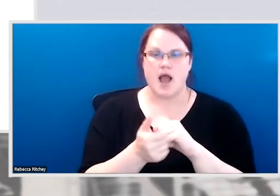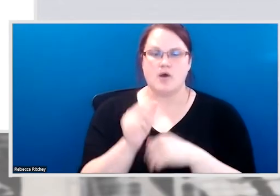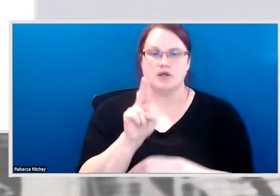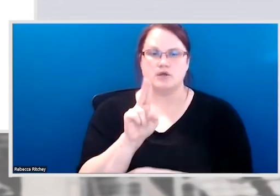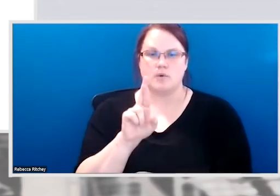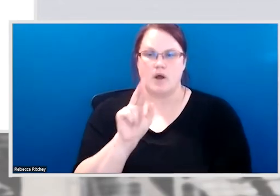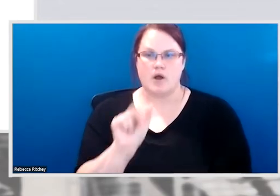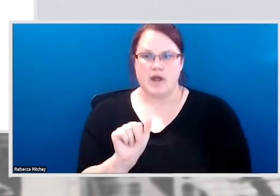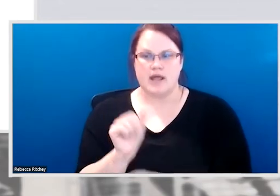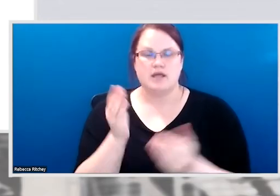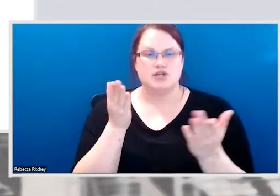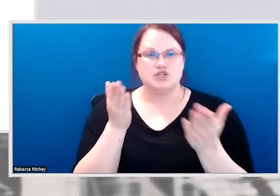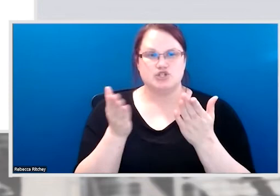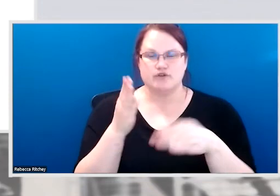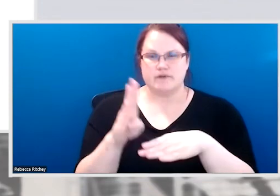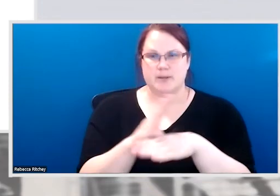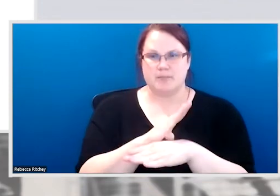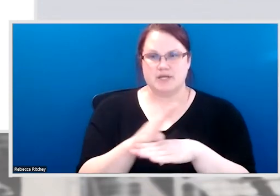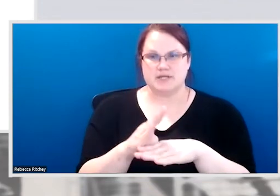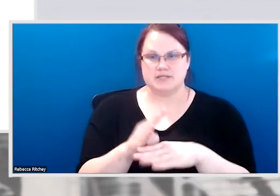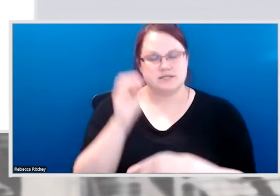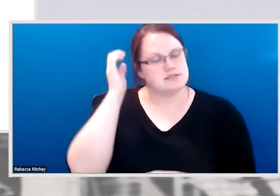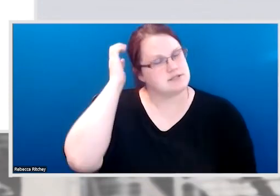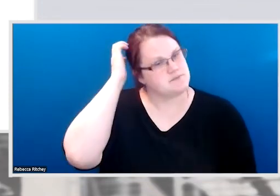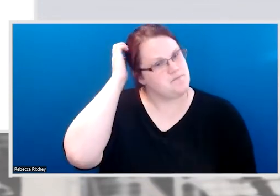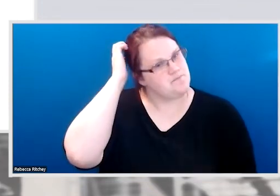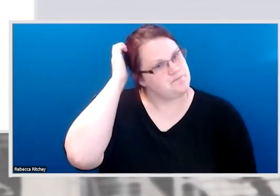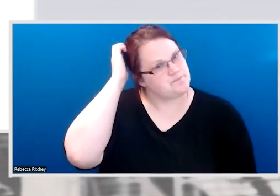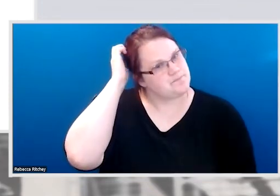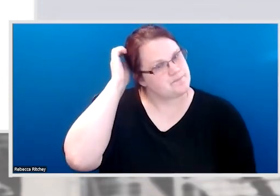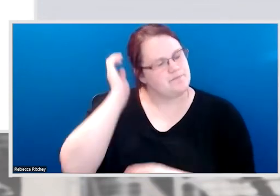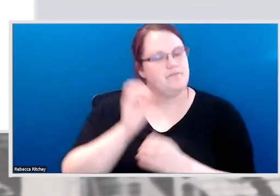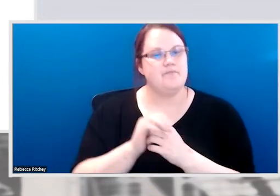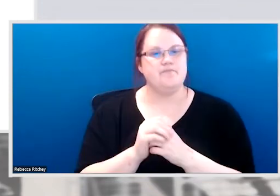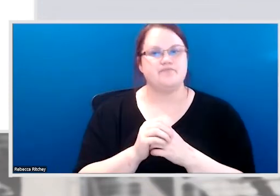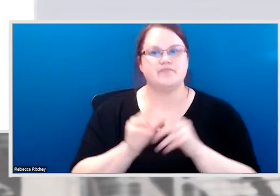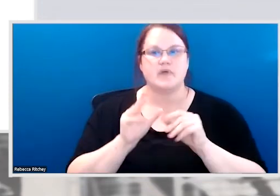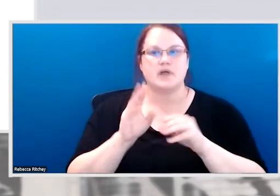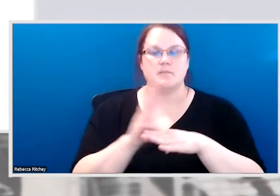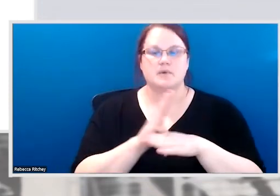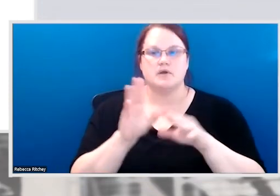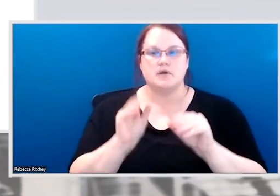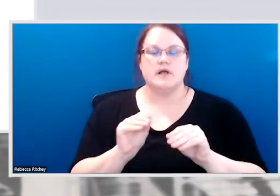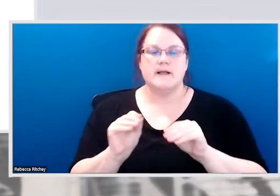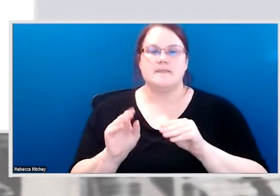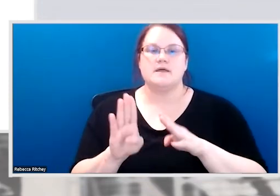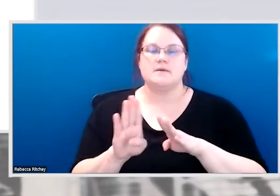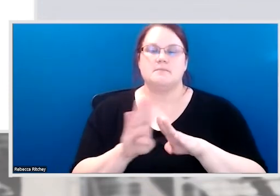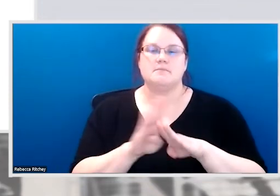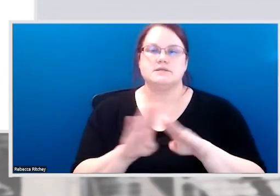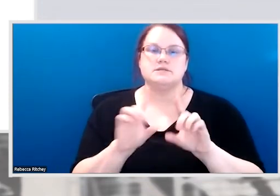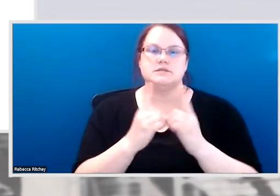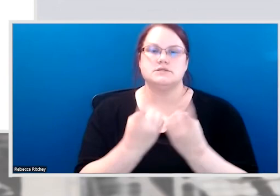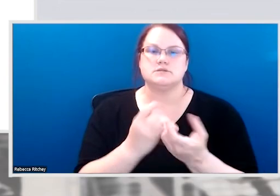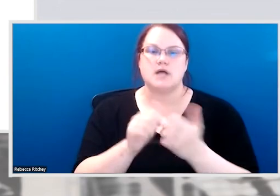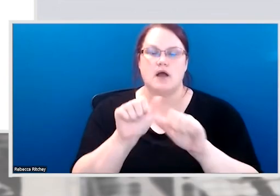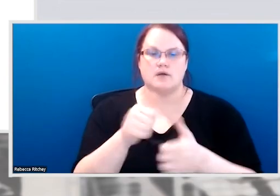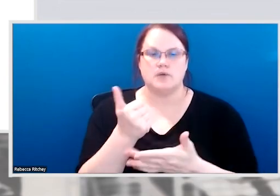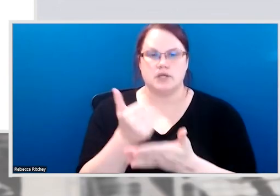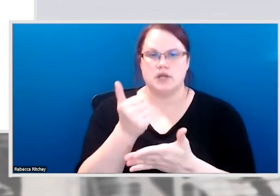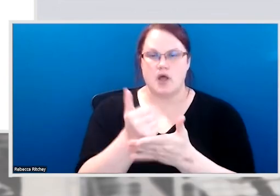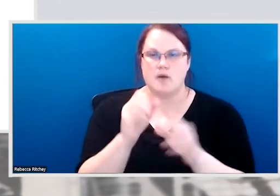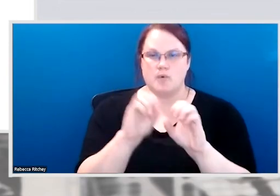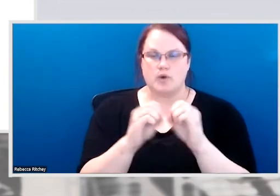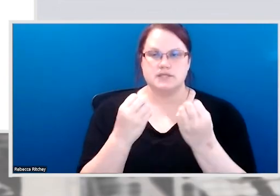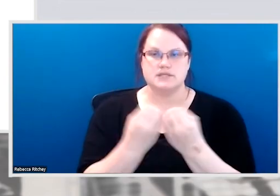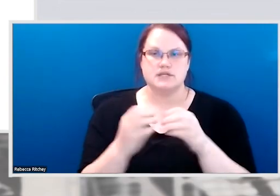our business districts and the entrepreneurs within the business districts, and how we can help those organizations do their work